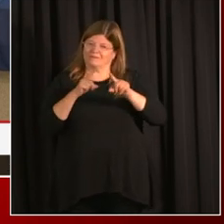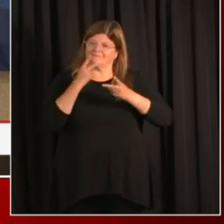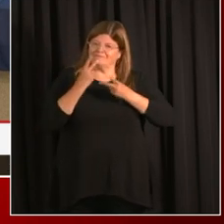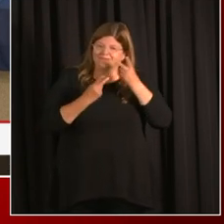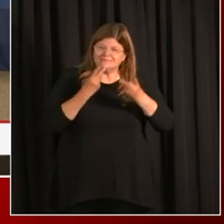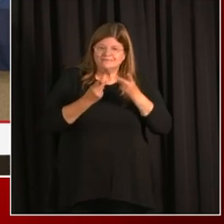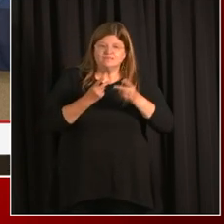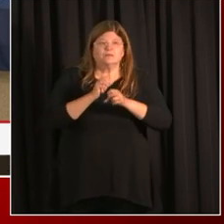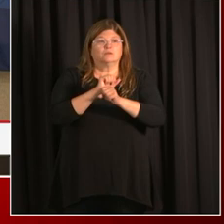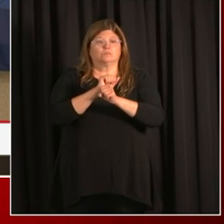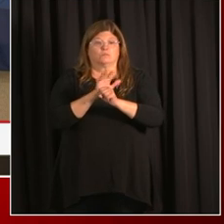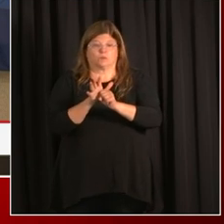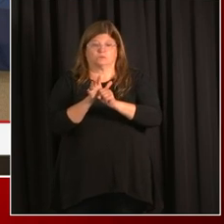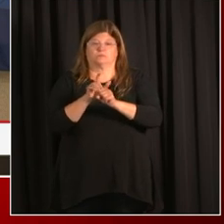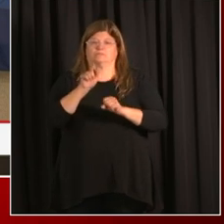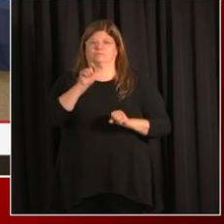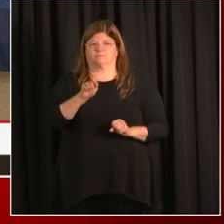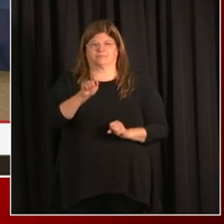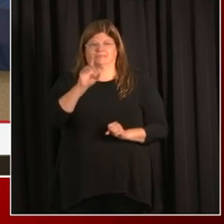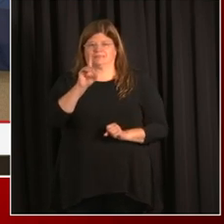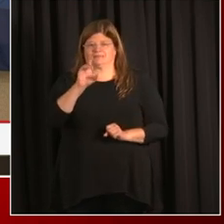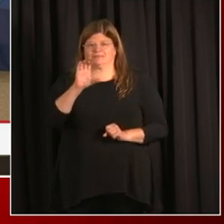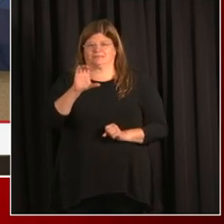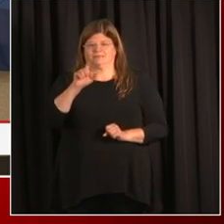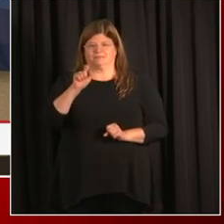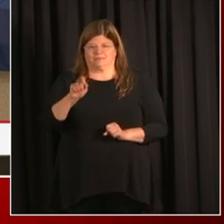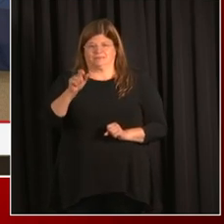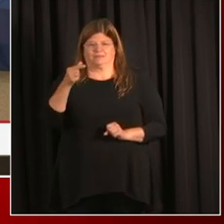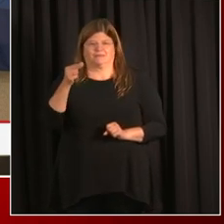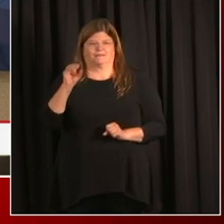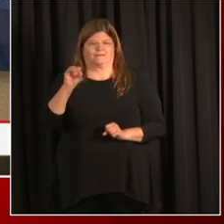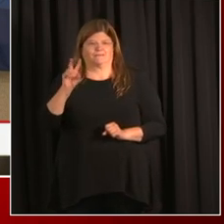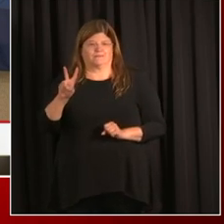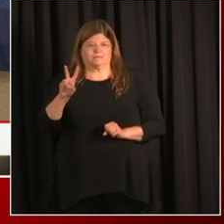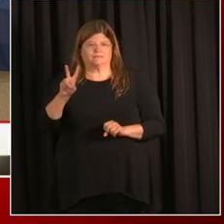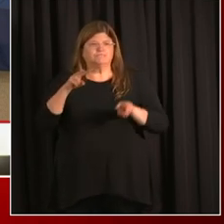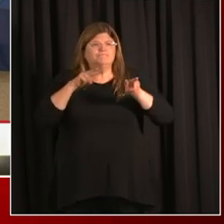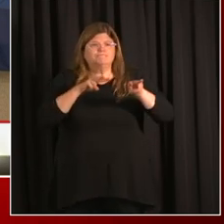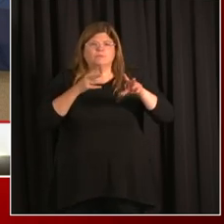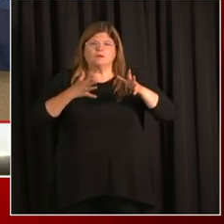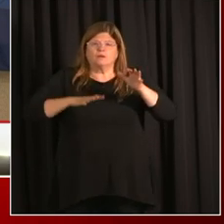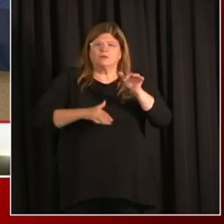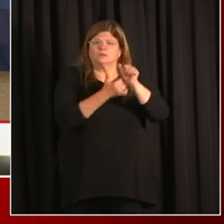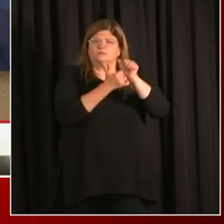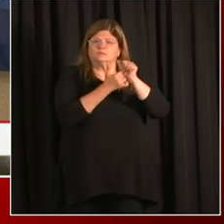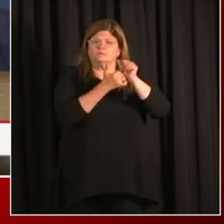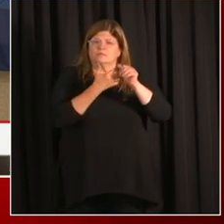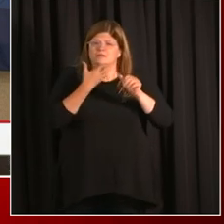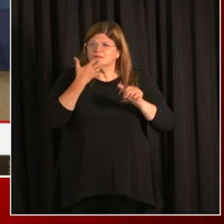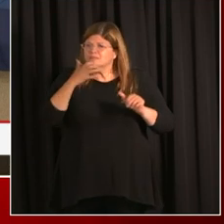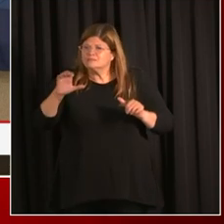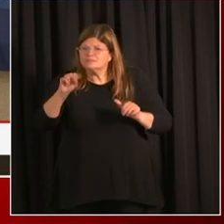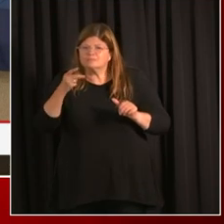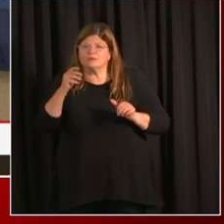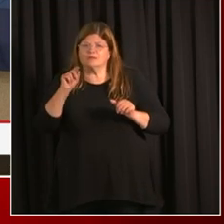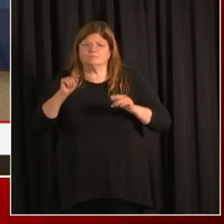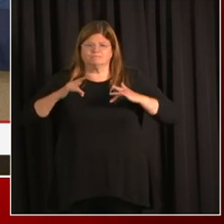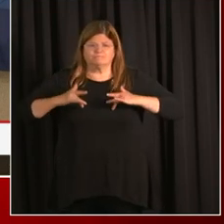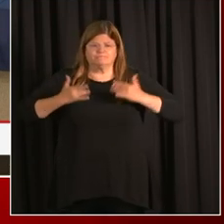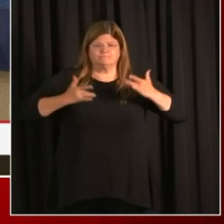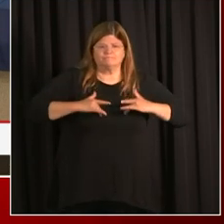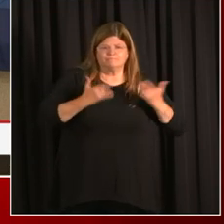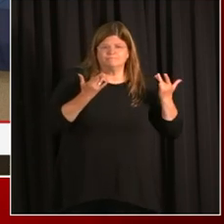coronavirus.dc.gov. That includes the updated list of hotspot states related to the mayor's order on travel and